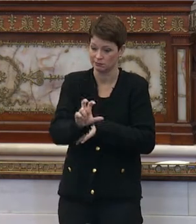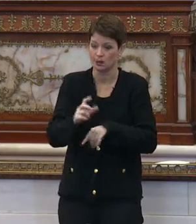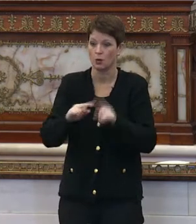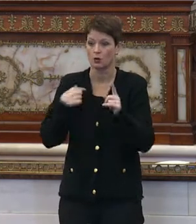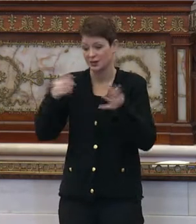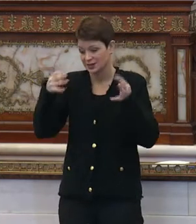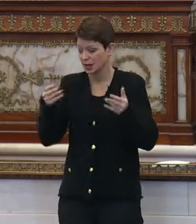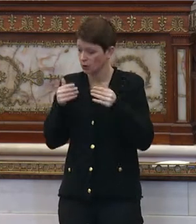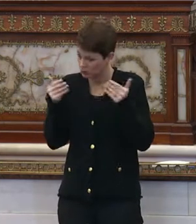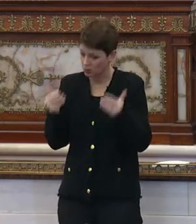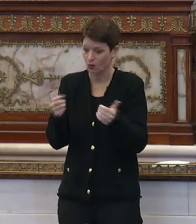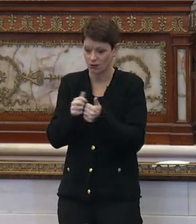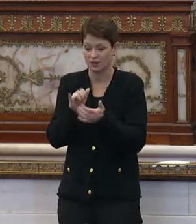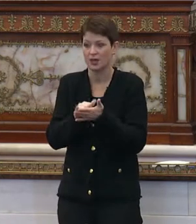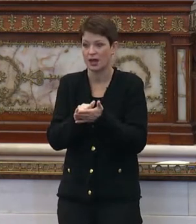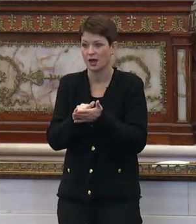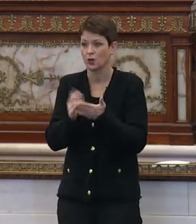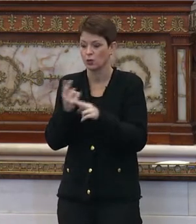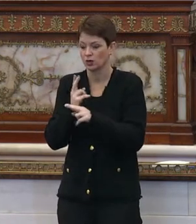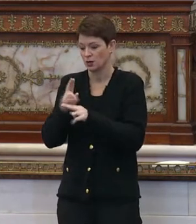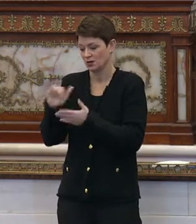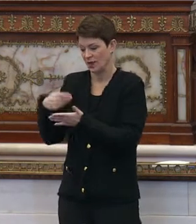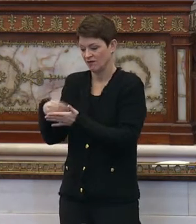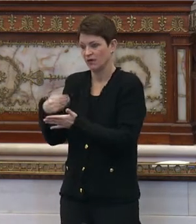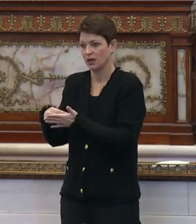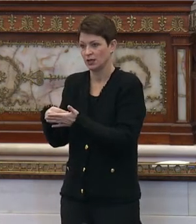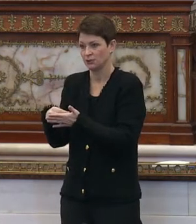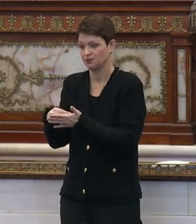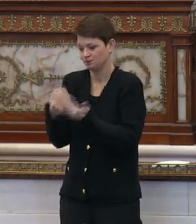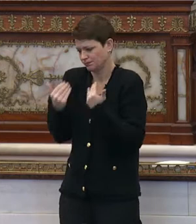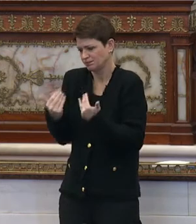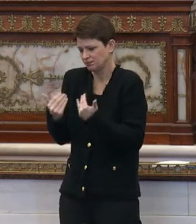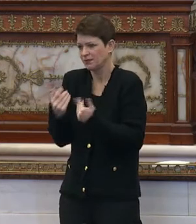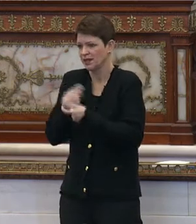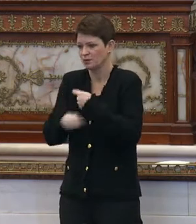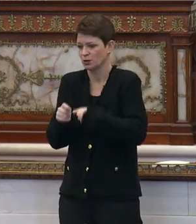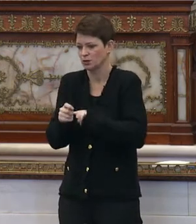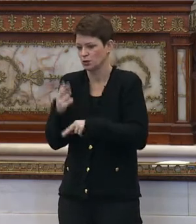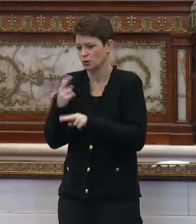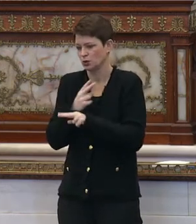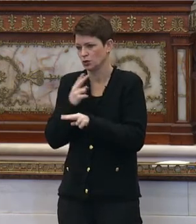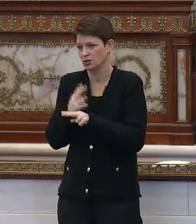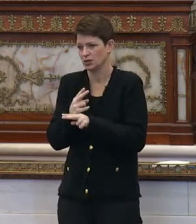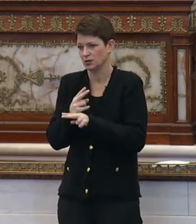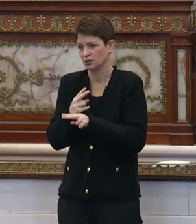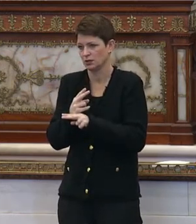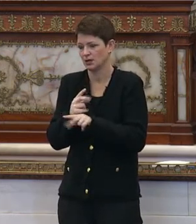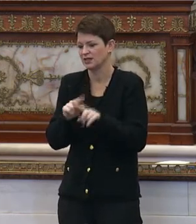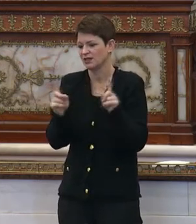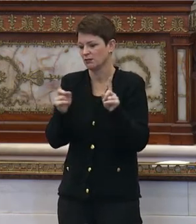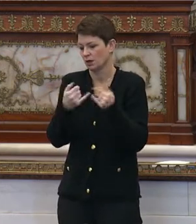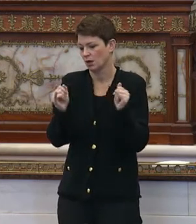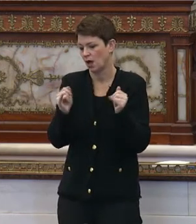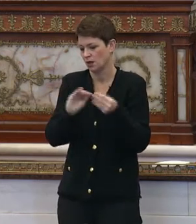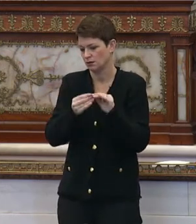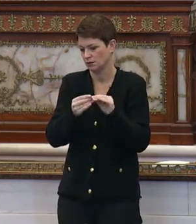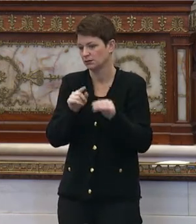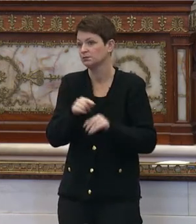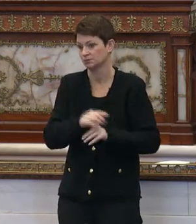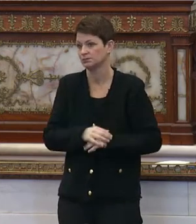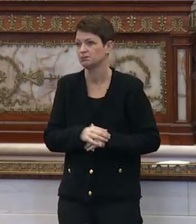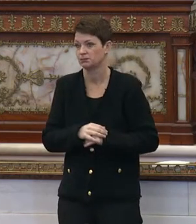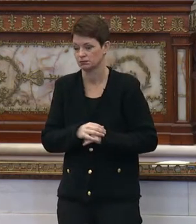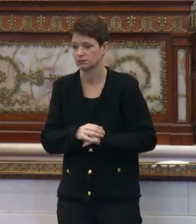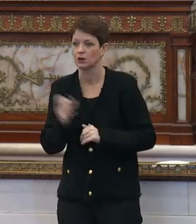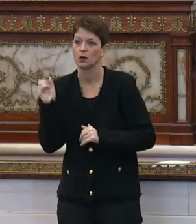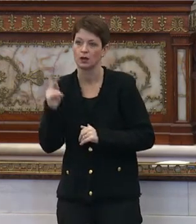that we want to go forward with that, we'll use those funds now as opposed to using a different line. Gotcha. Okay. And